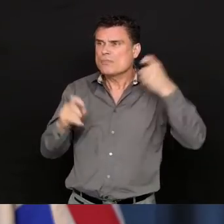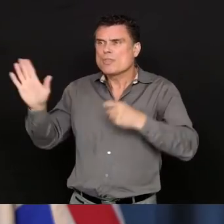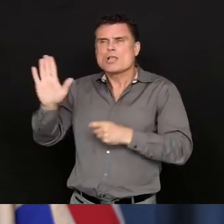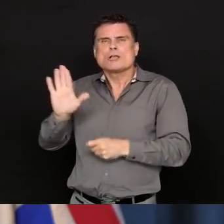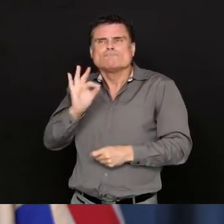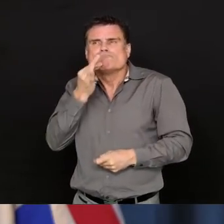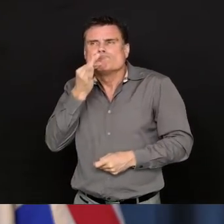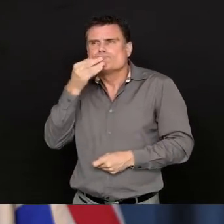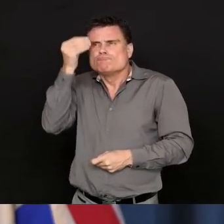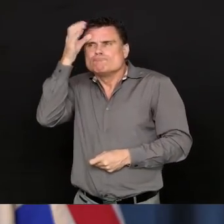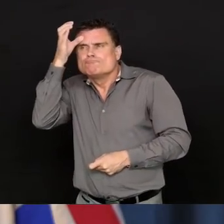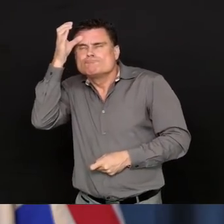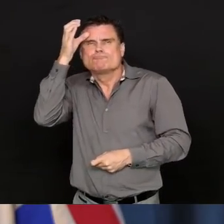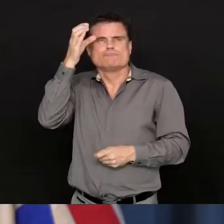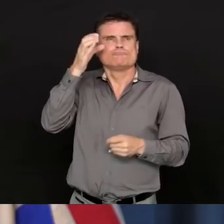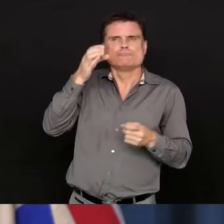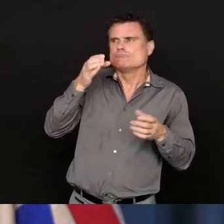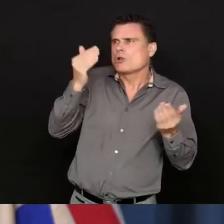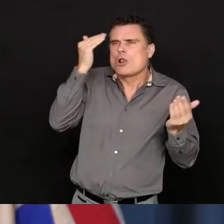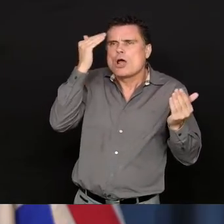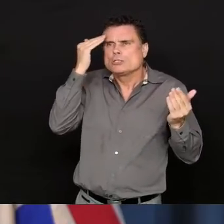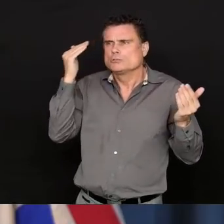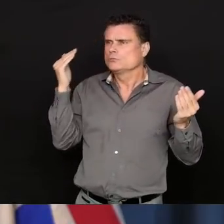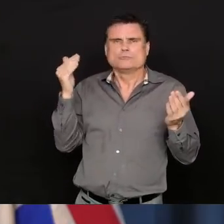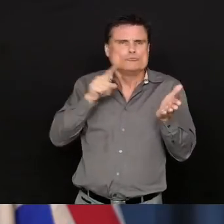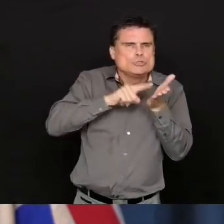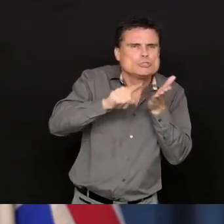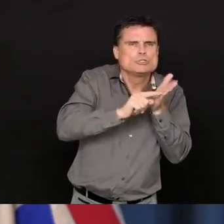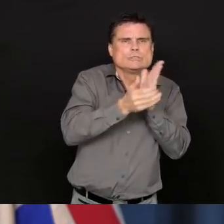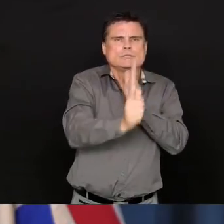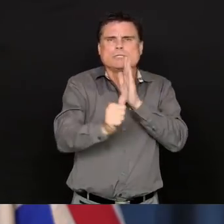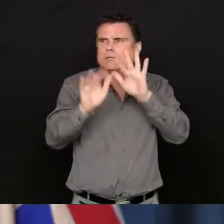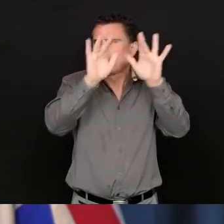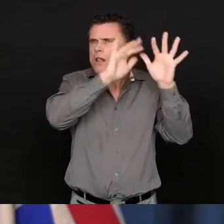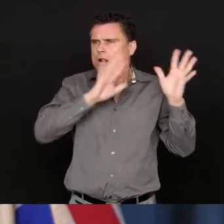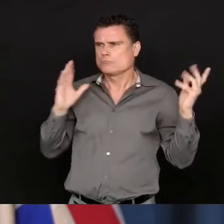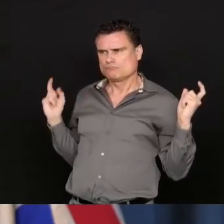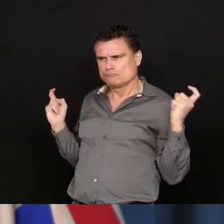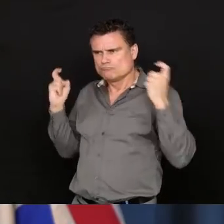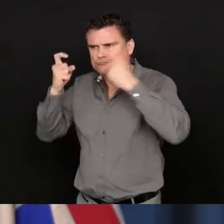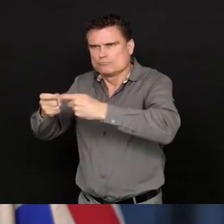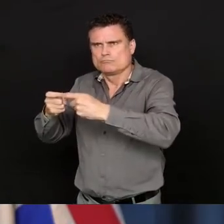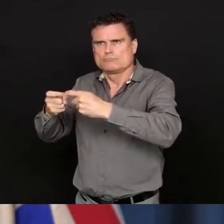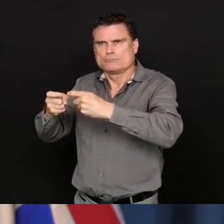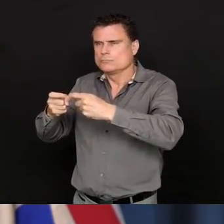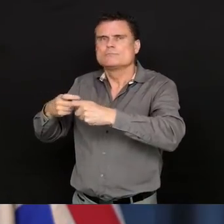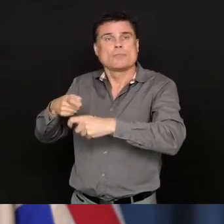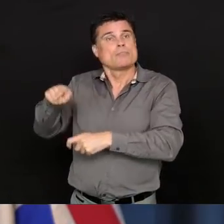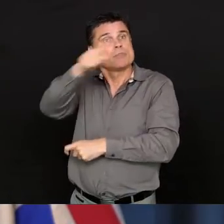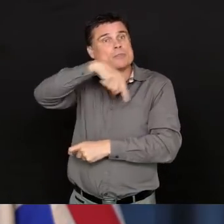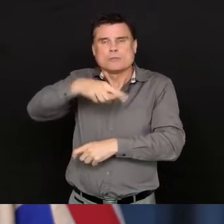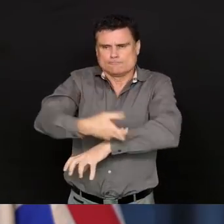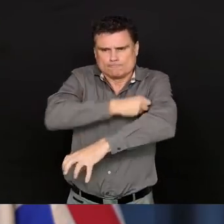to help us understand how we're doing. So things like the modeling that we've presented here. We've also